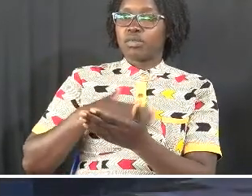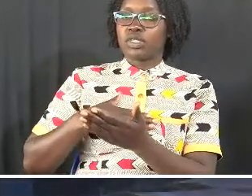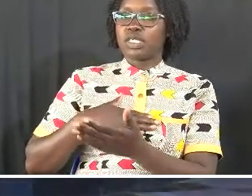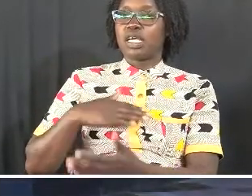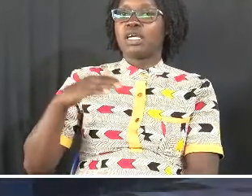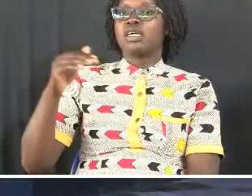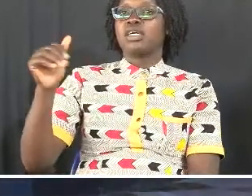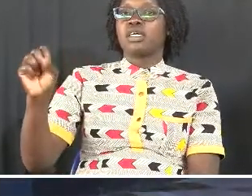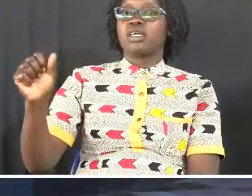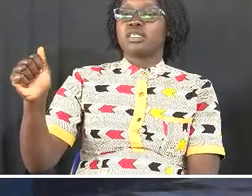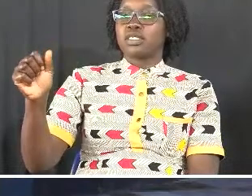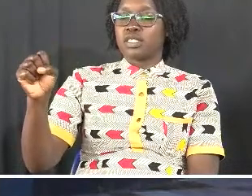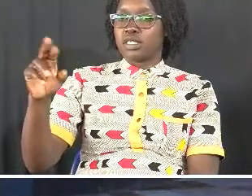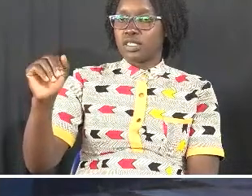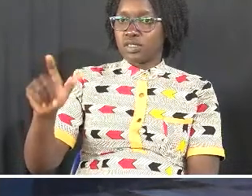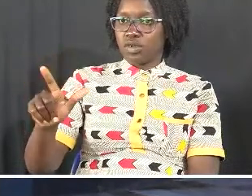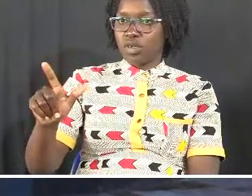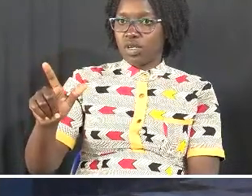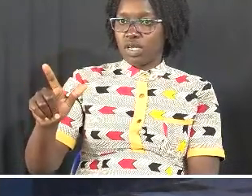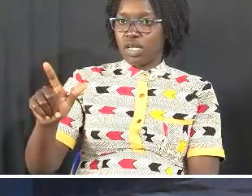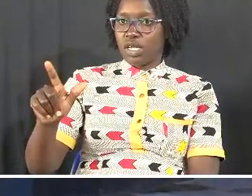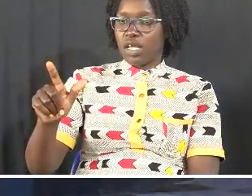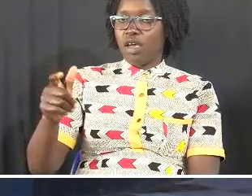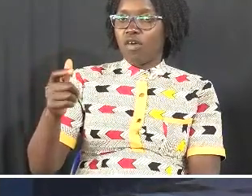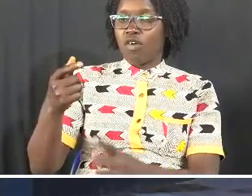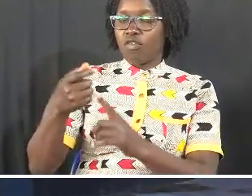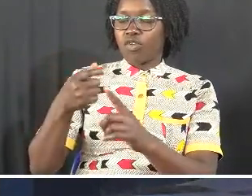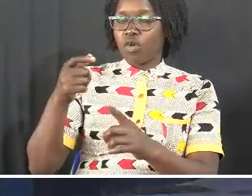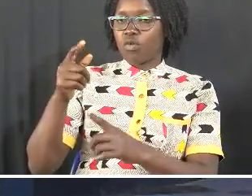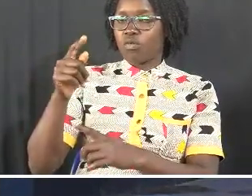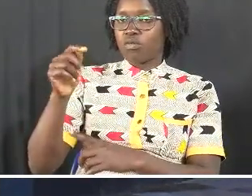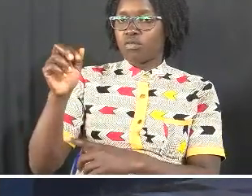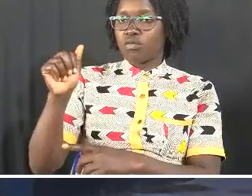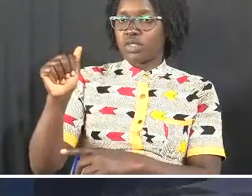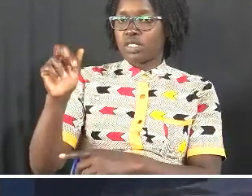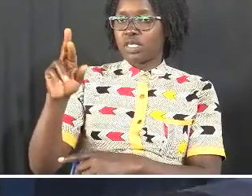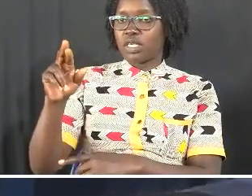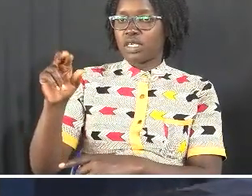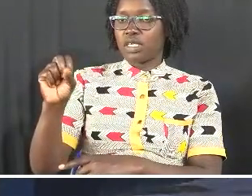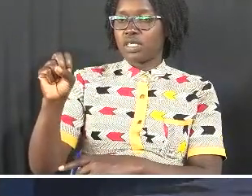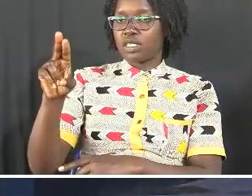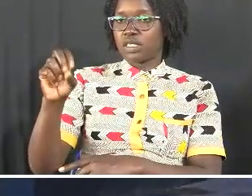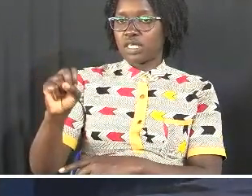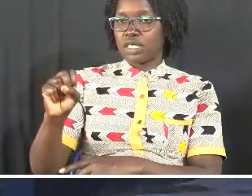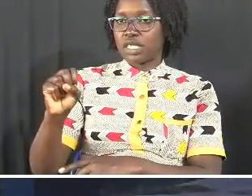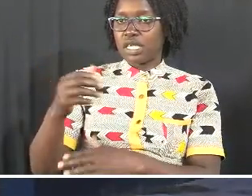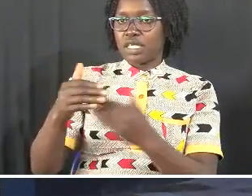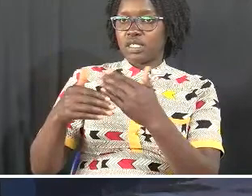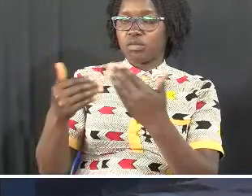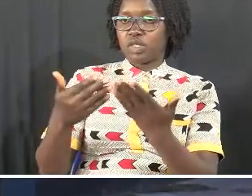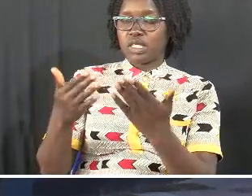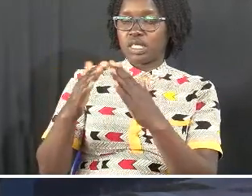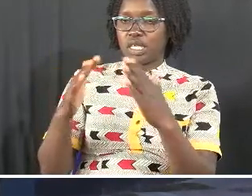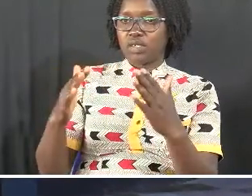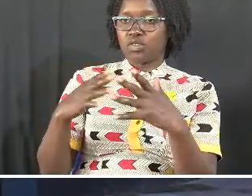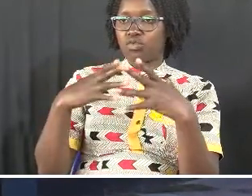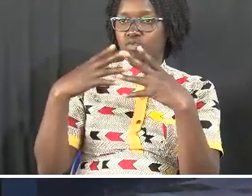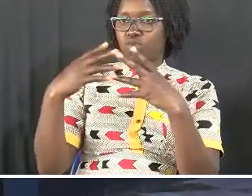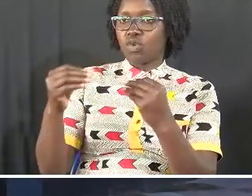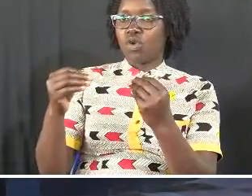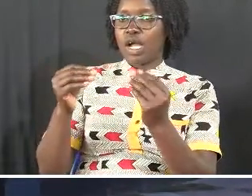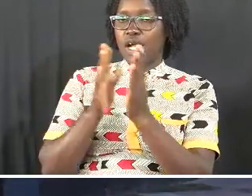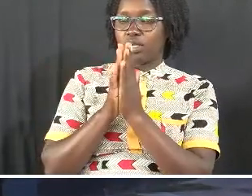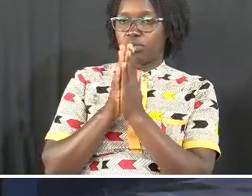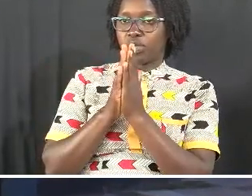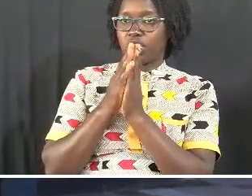Tarsus, he's praying where he's living in the house he's residing in. Go and